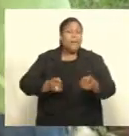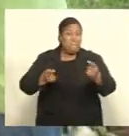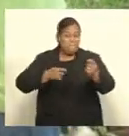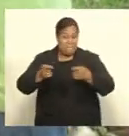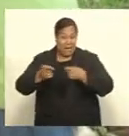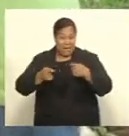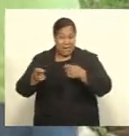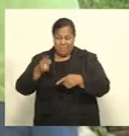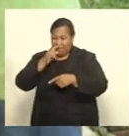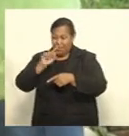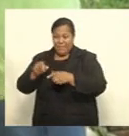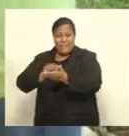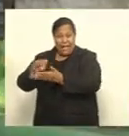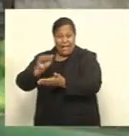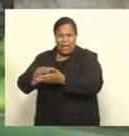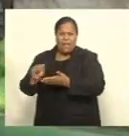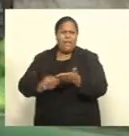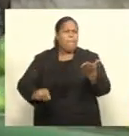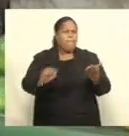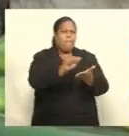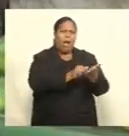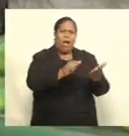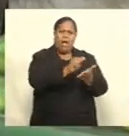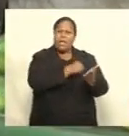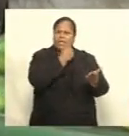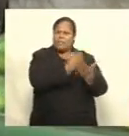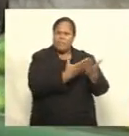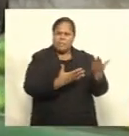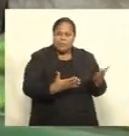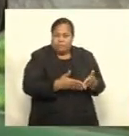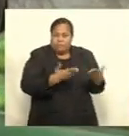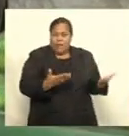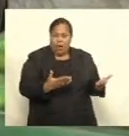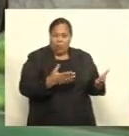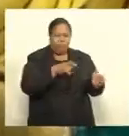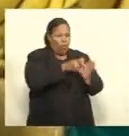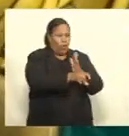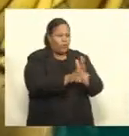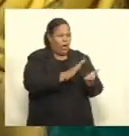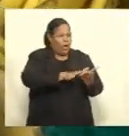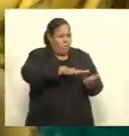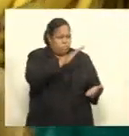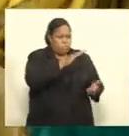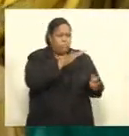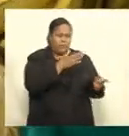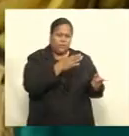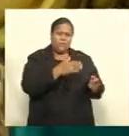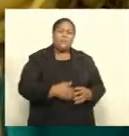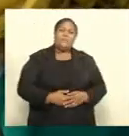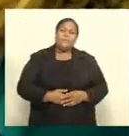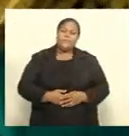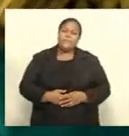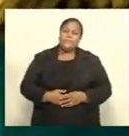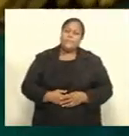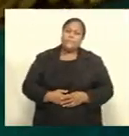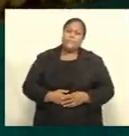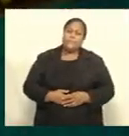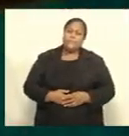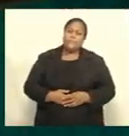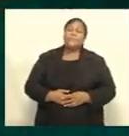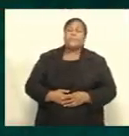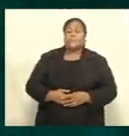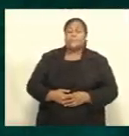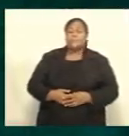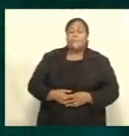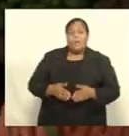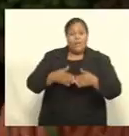buy produce from their supplier for a much steeper price, and this translates into an increase in prices. Before, it was